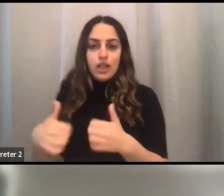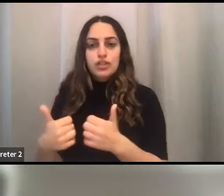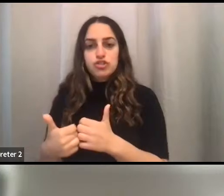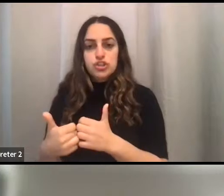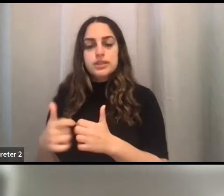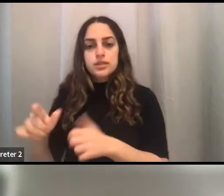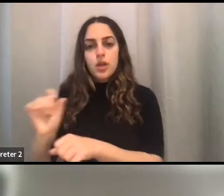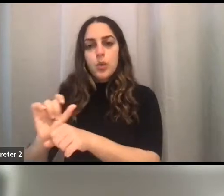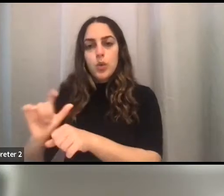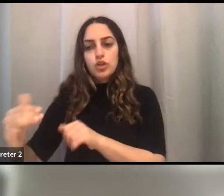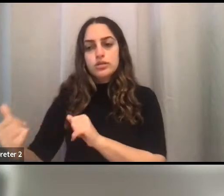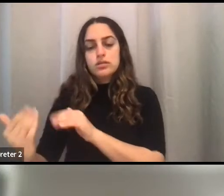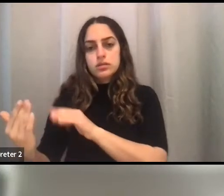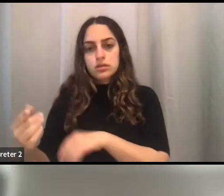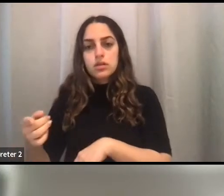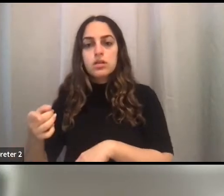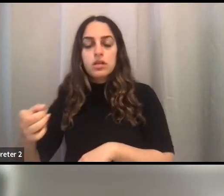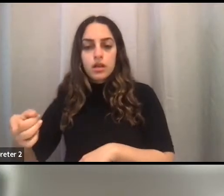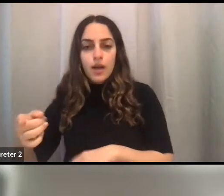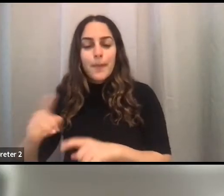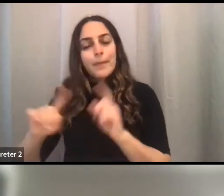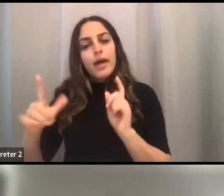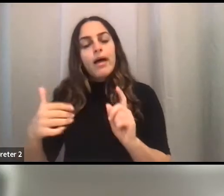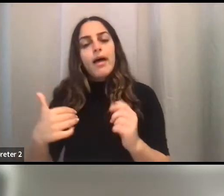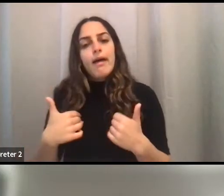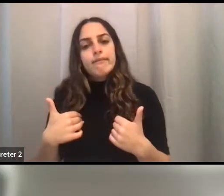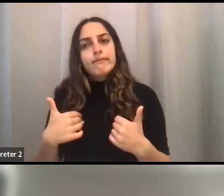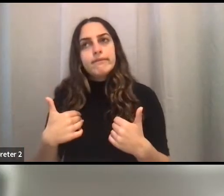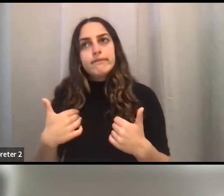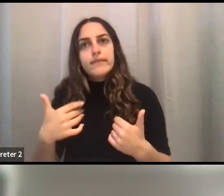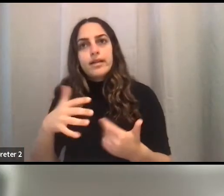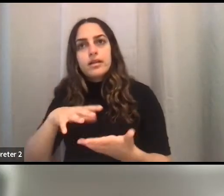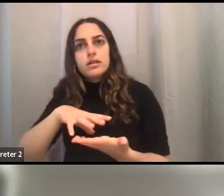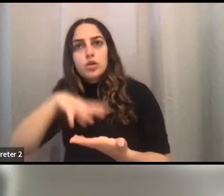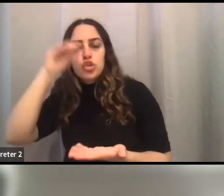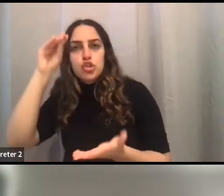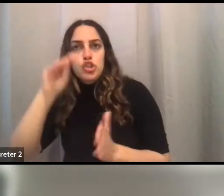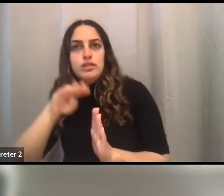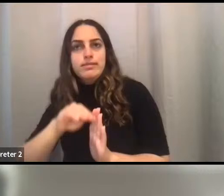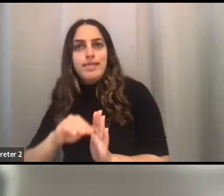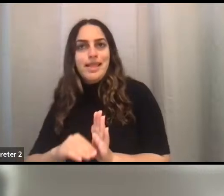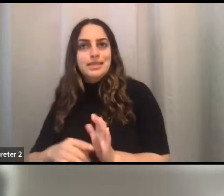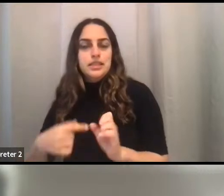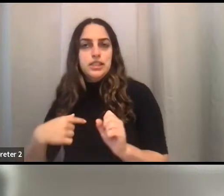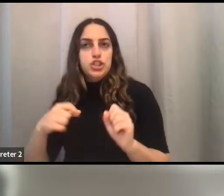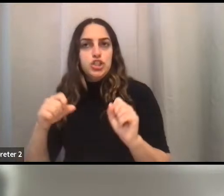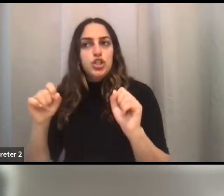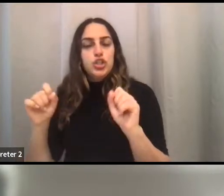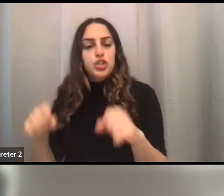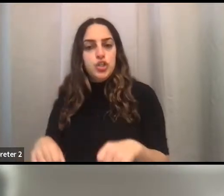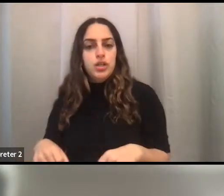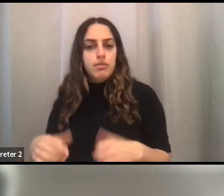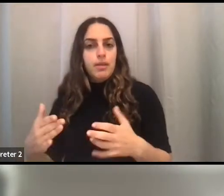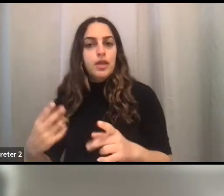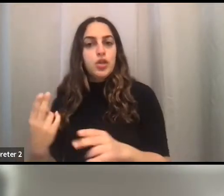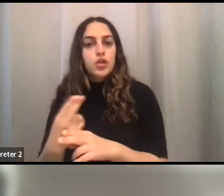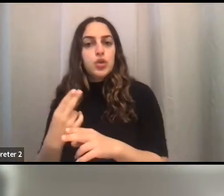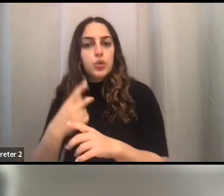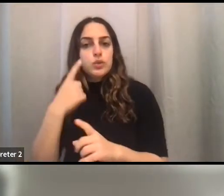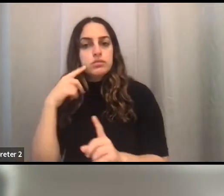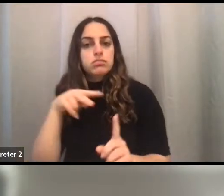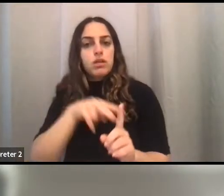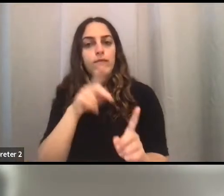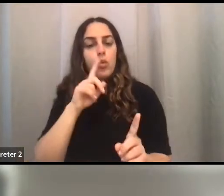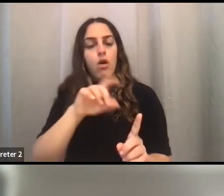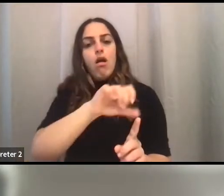workers there faced but are there lessons learned that could potentially be used by others in